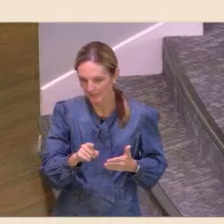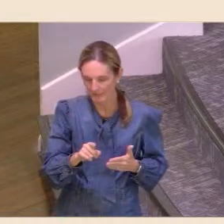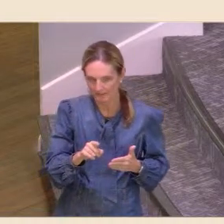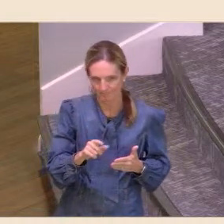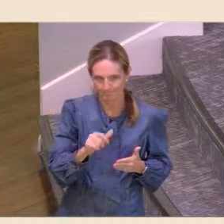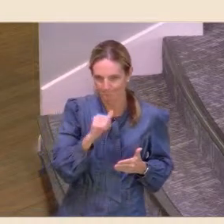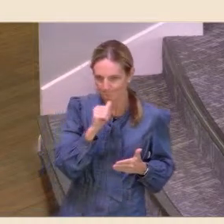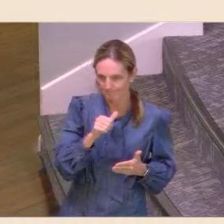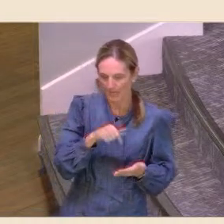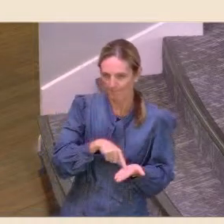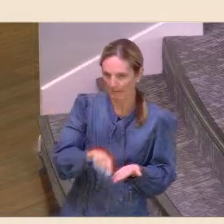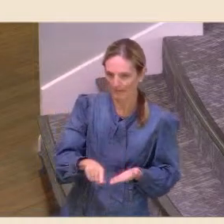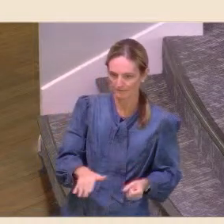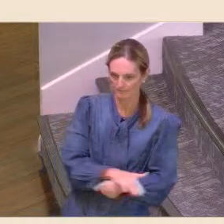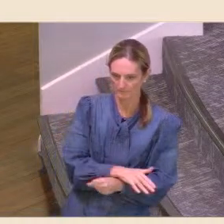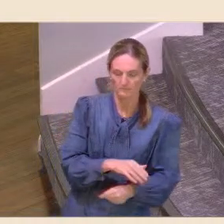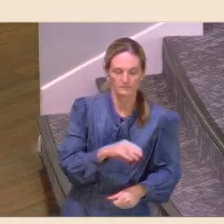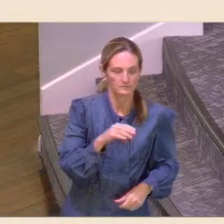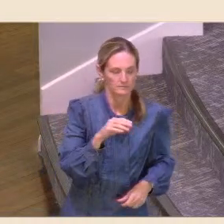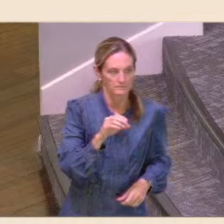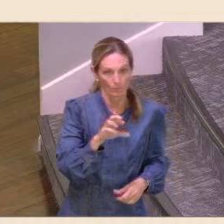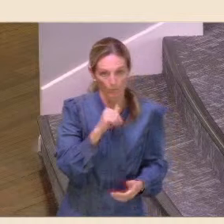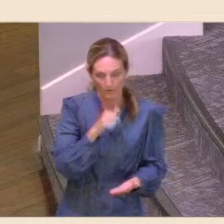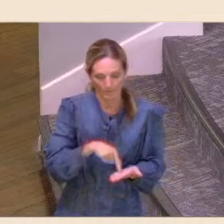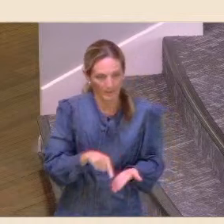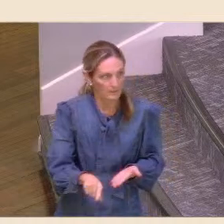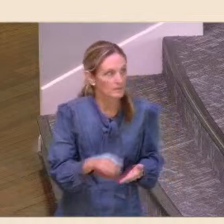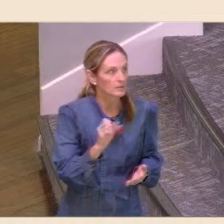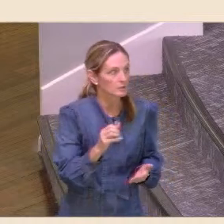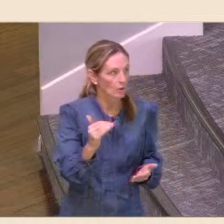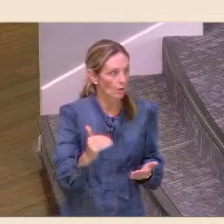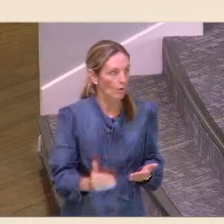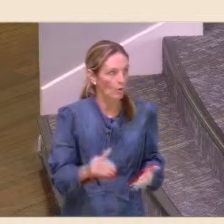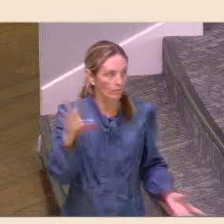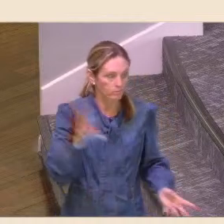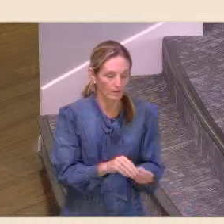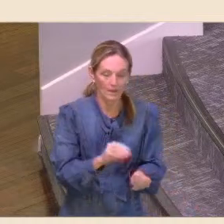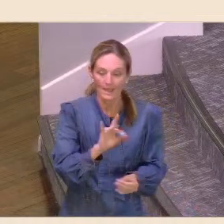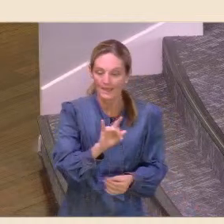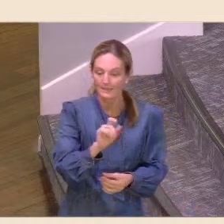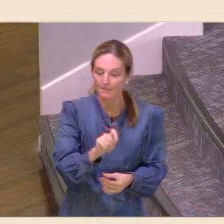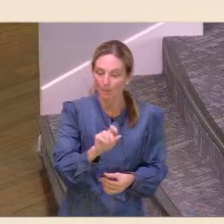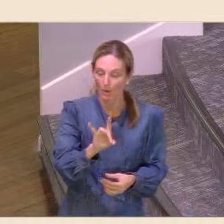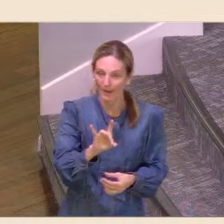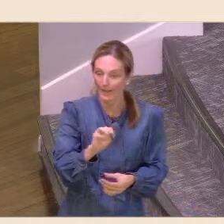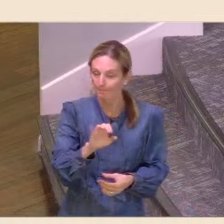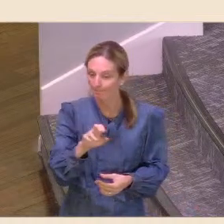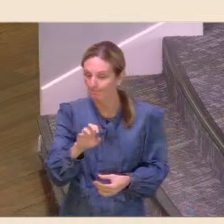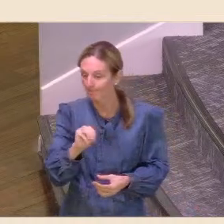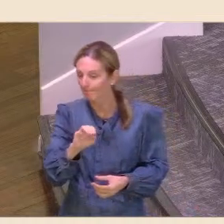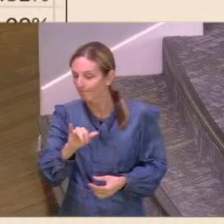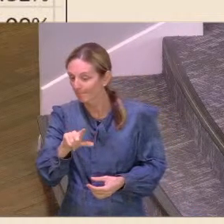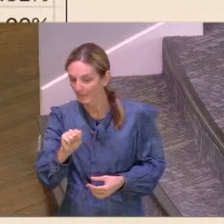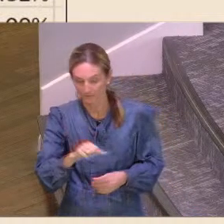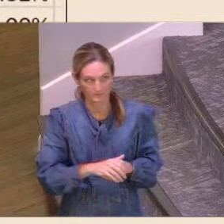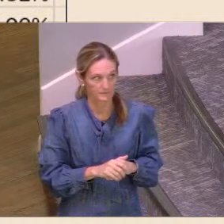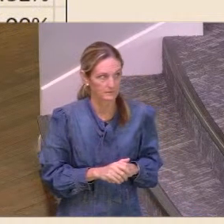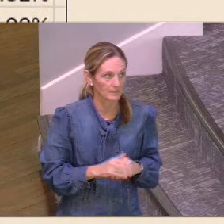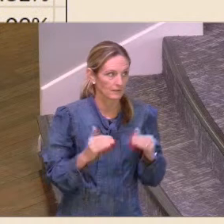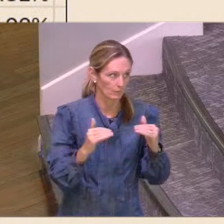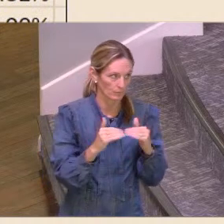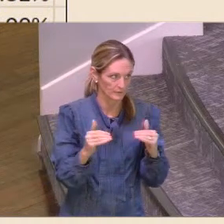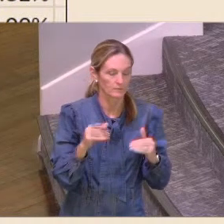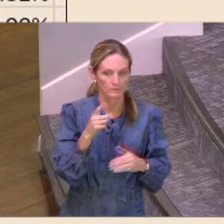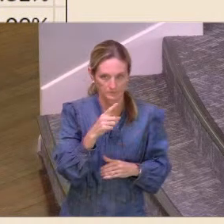payments. Overall, our budgeted property taxes at 18.8 mils is $105.3 million.